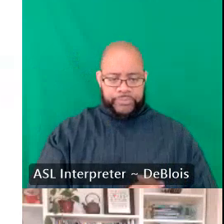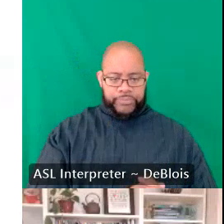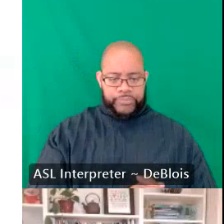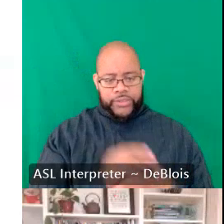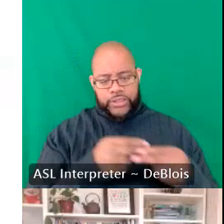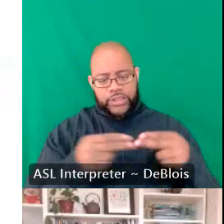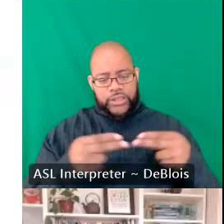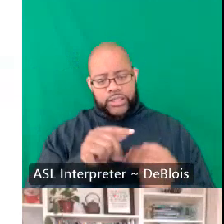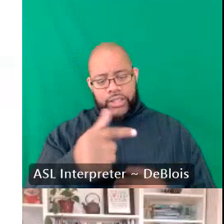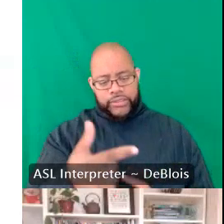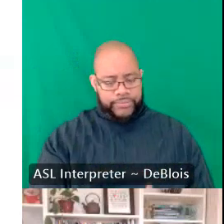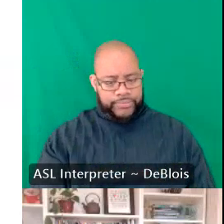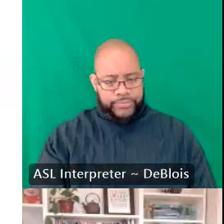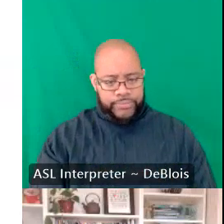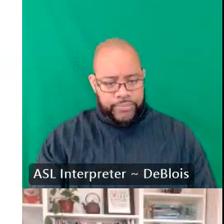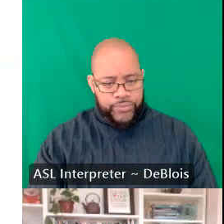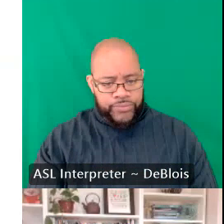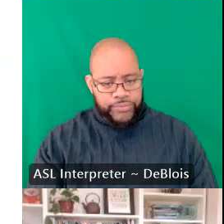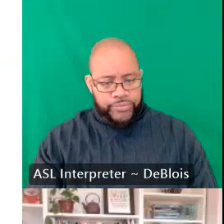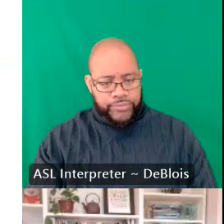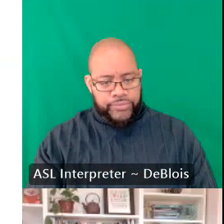please.